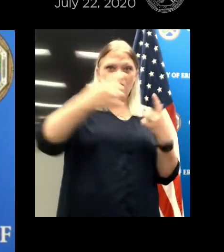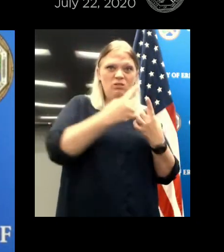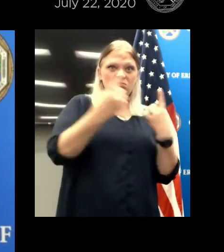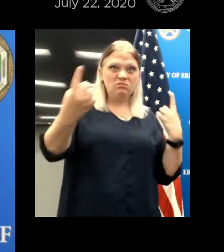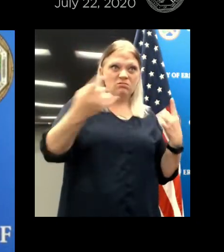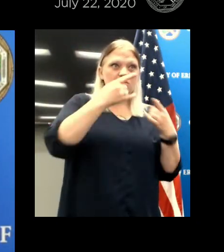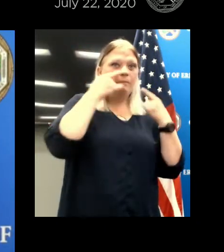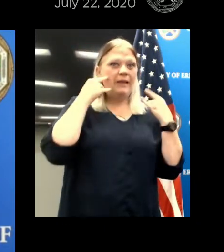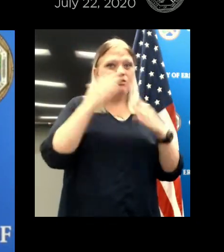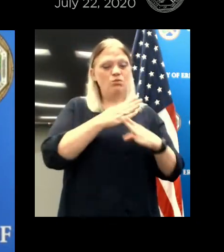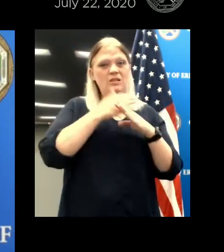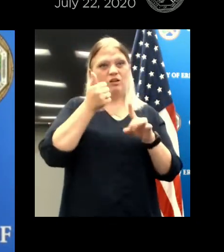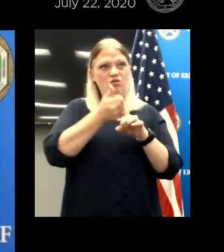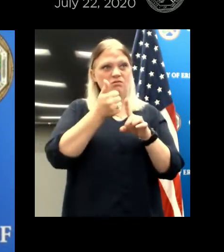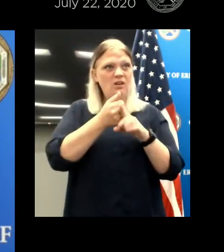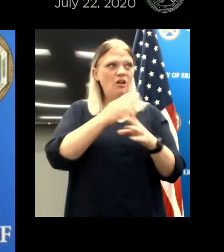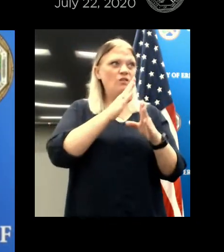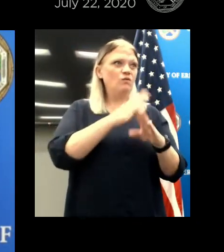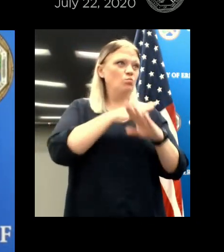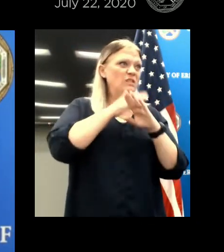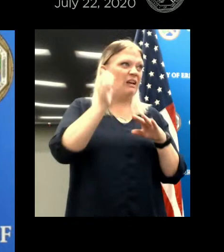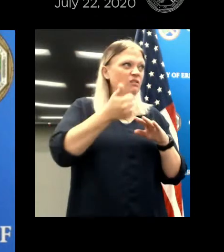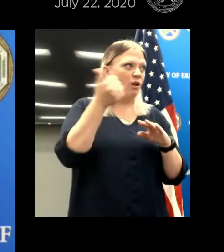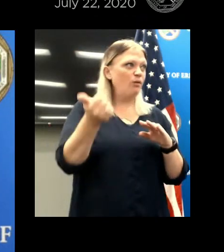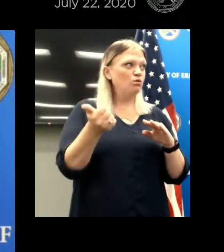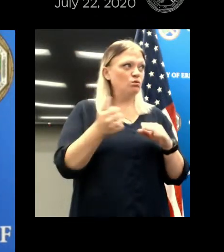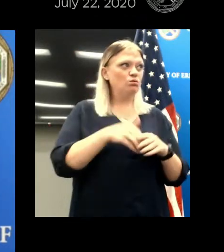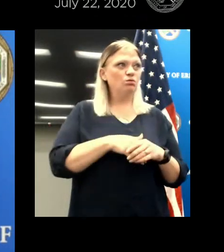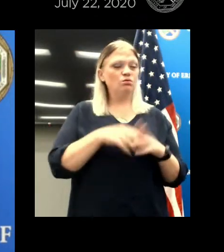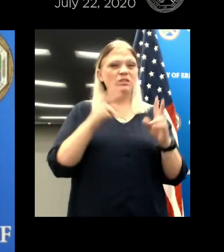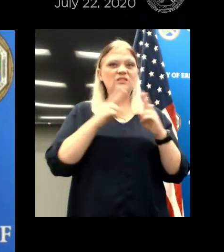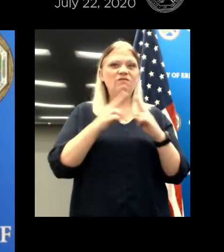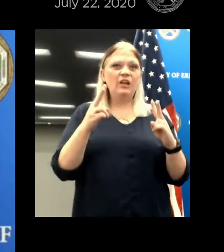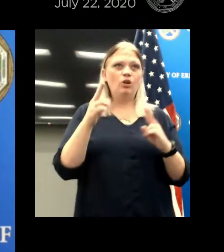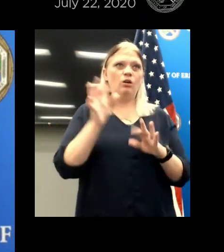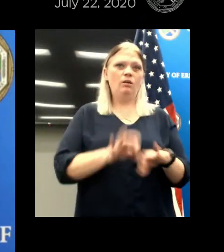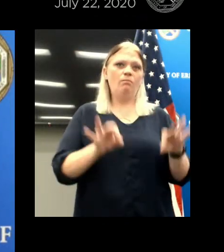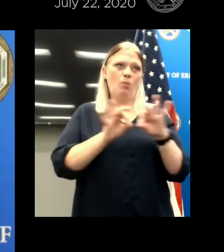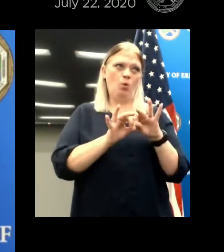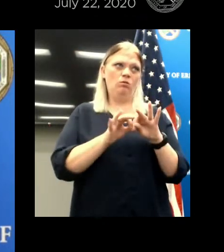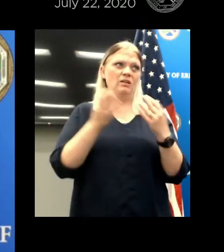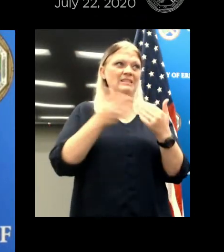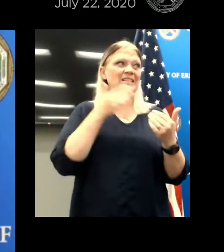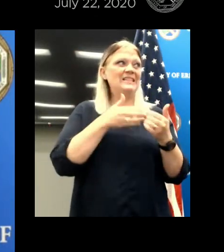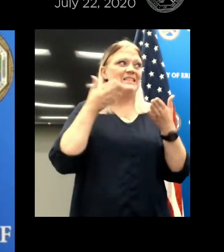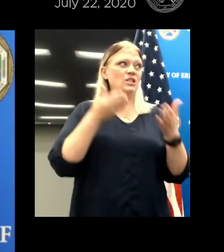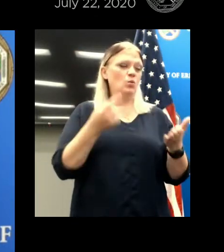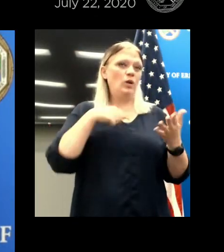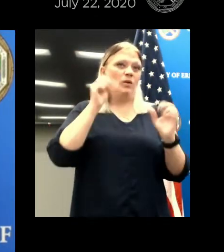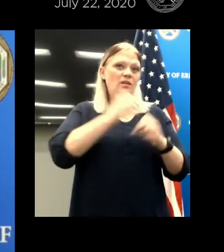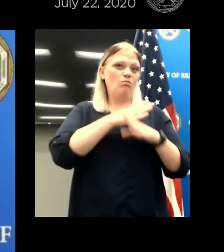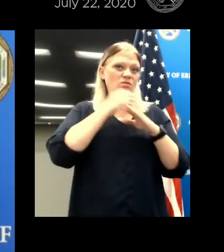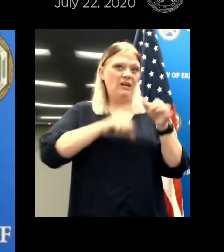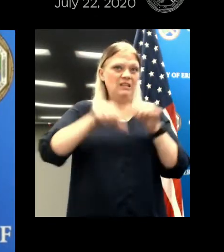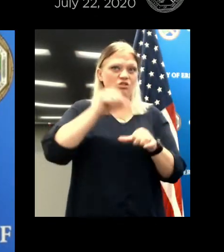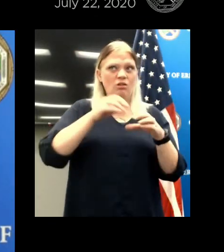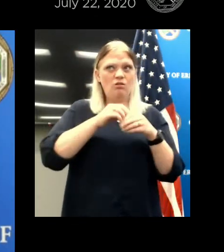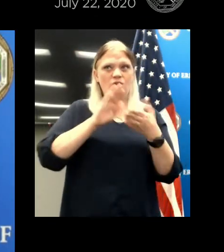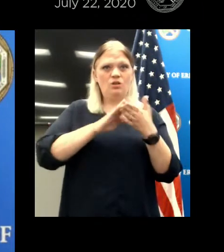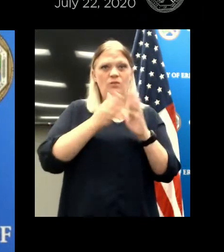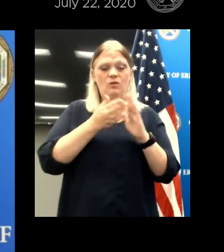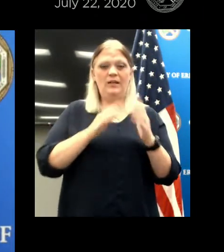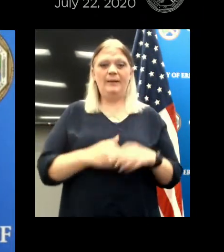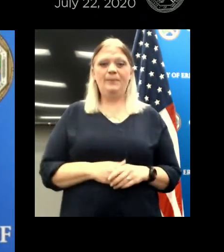You will protect yourself. You will protect others. It's a very important way, and it's the easiest way that we can protect each other in our community.